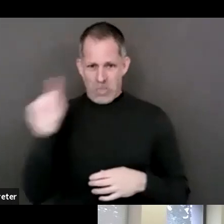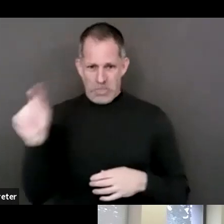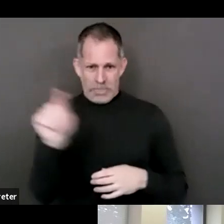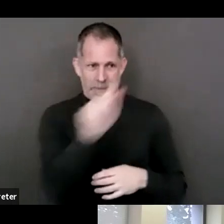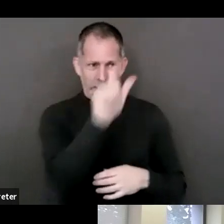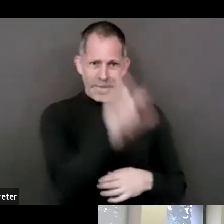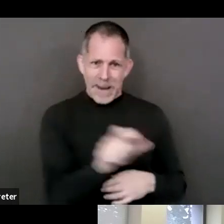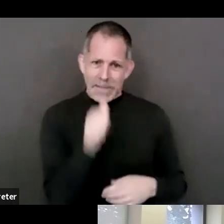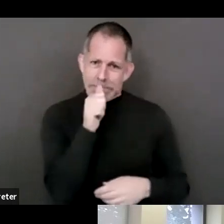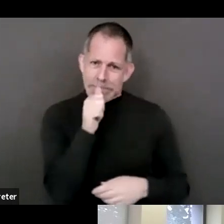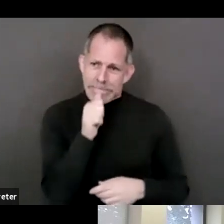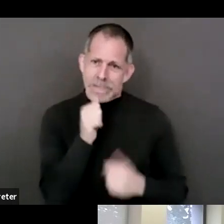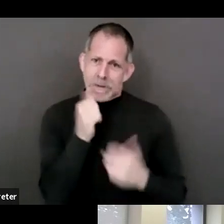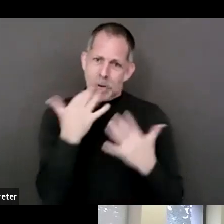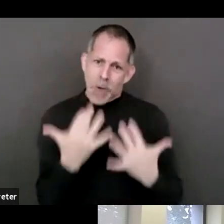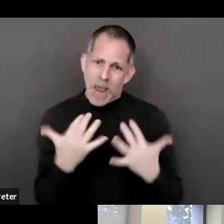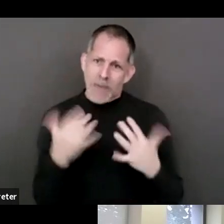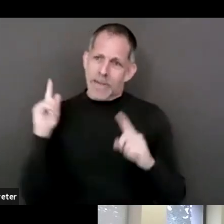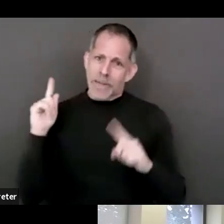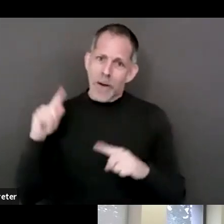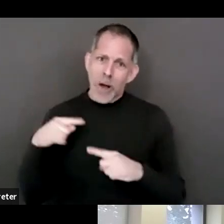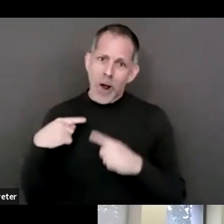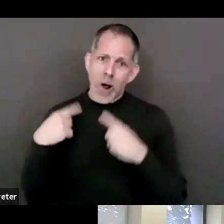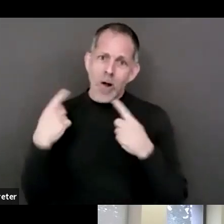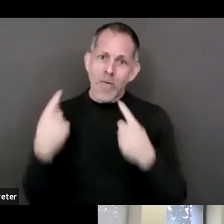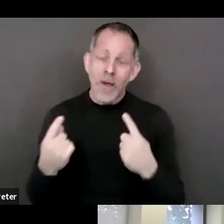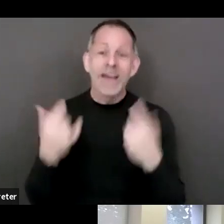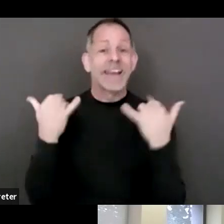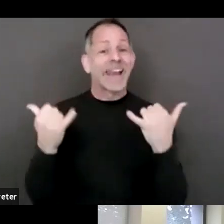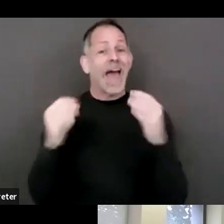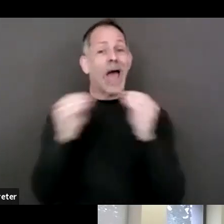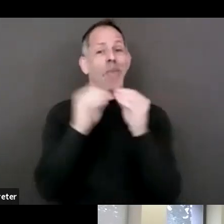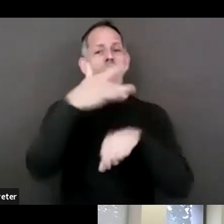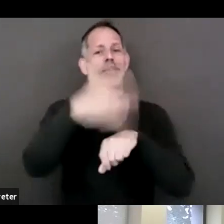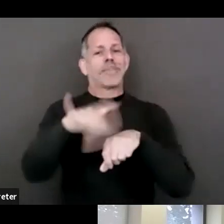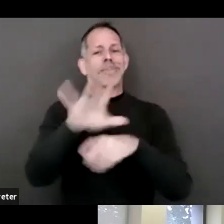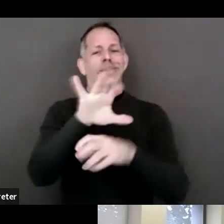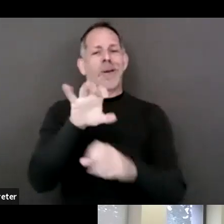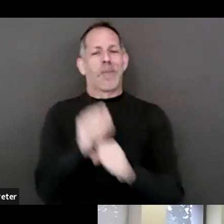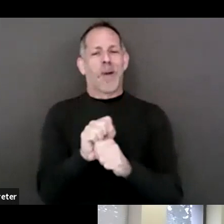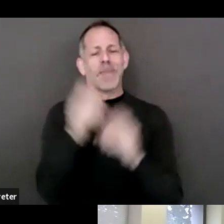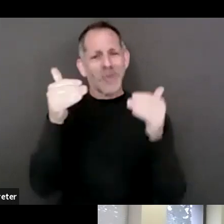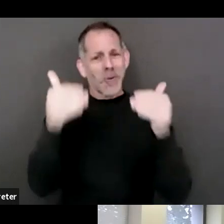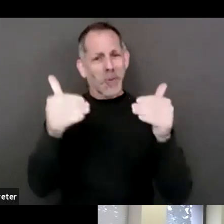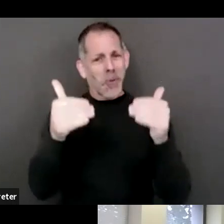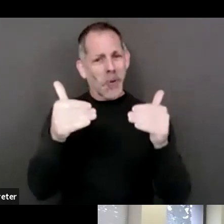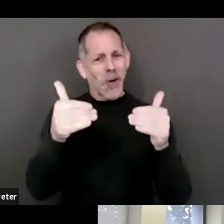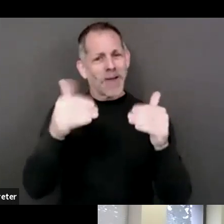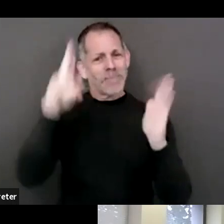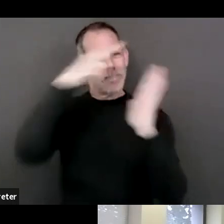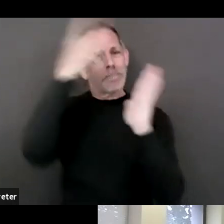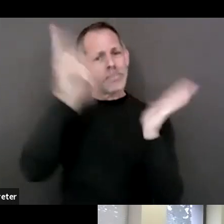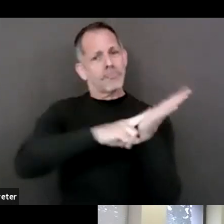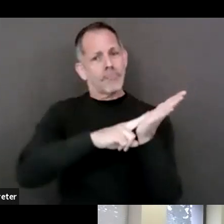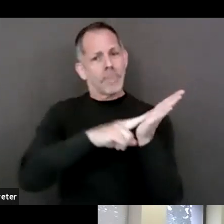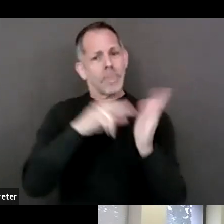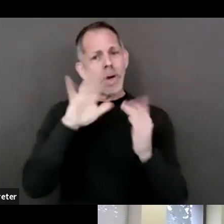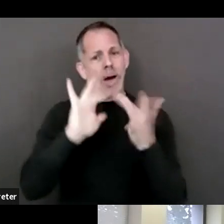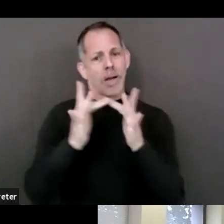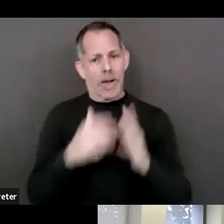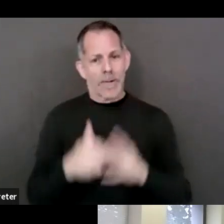They are open. So if you're eligible, and for right now, that's everyone in Washington 16 and